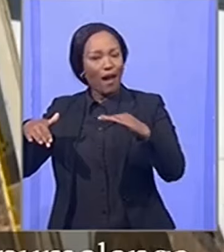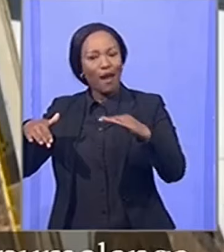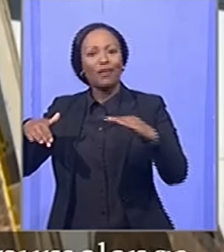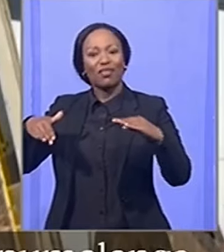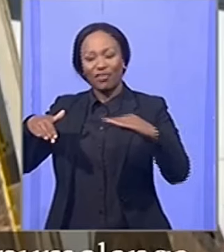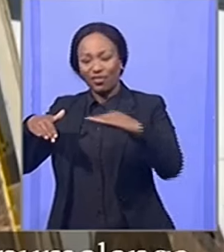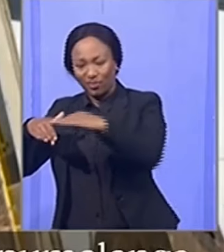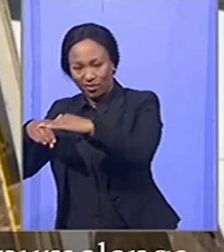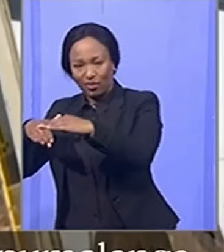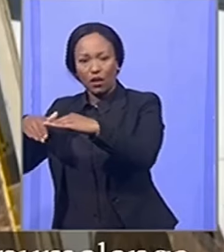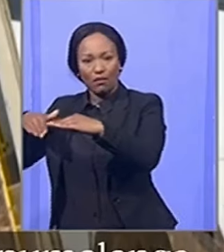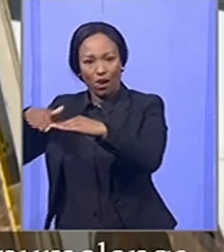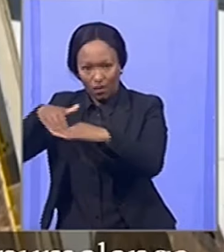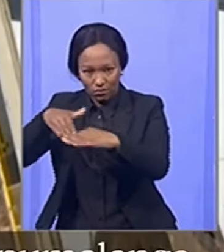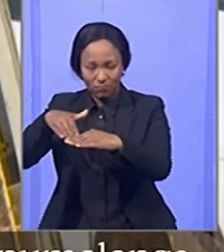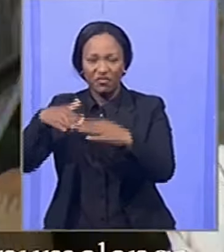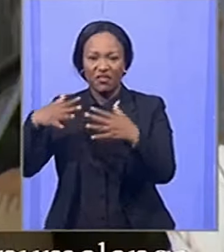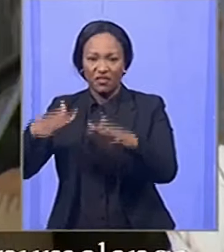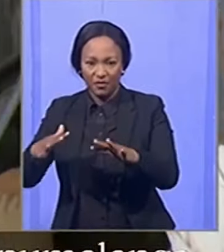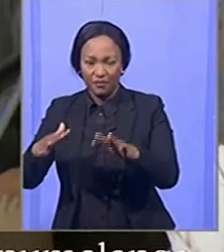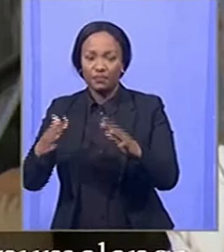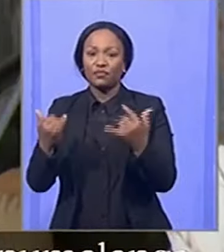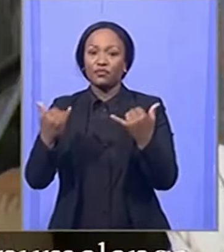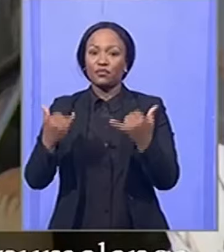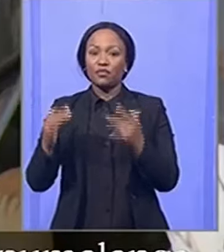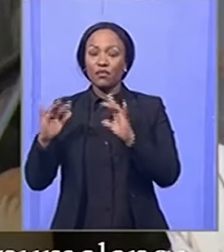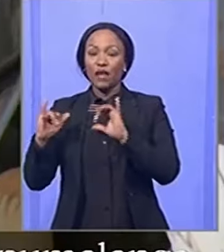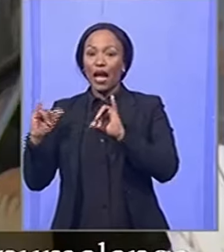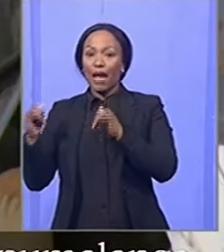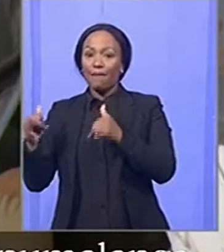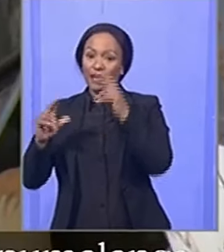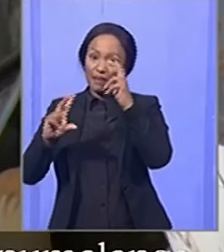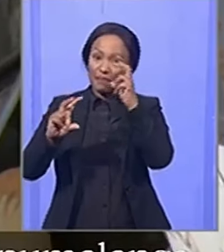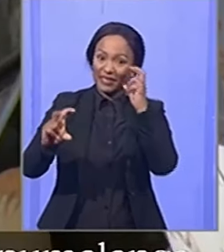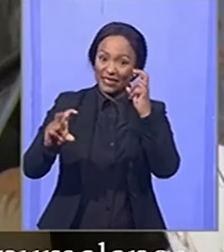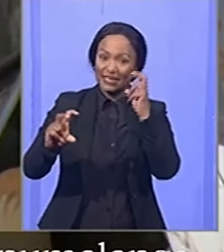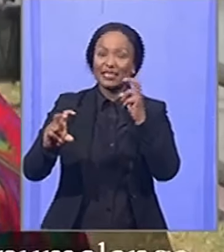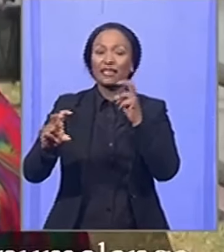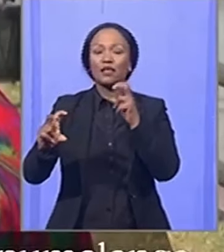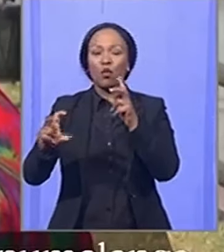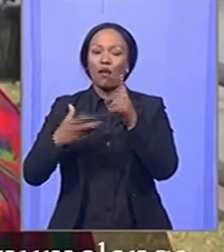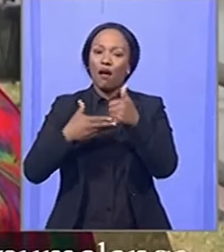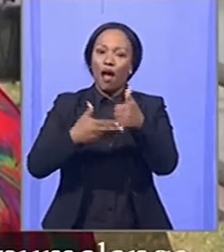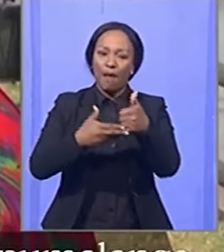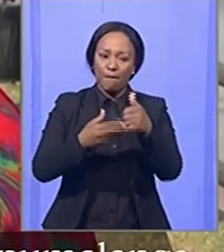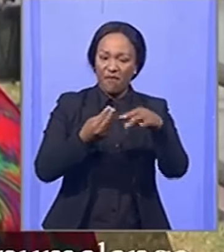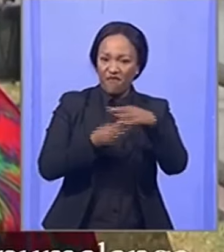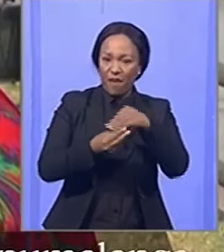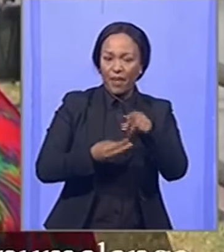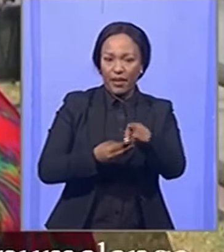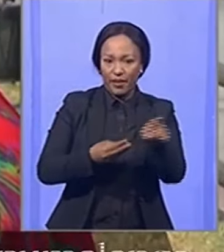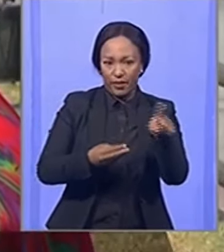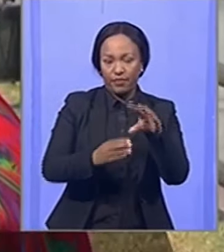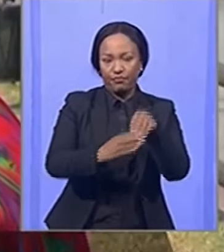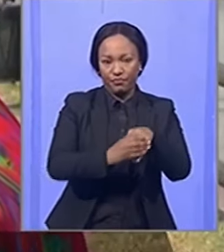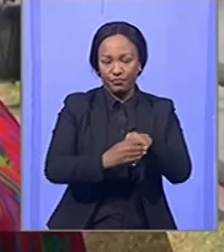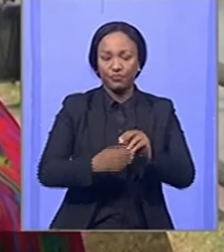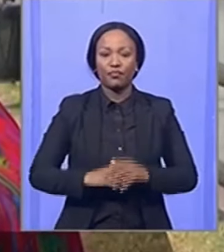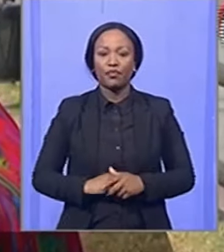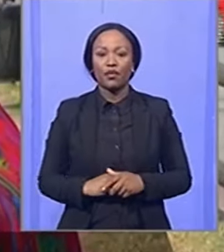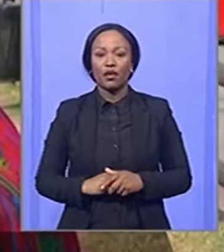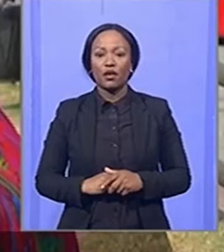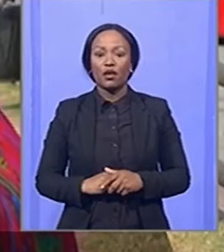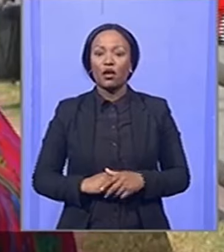la Thuto ha mole khampani ya bese e tla thusa malapa a hlokahalletsweng. We as government have decided through the